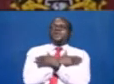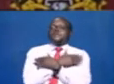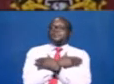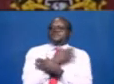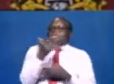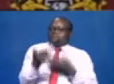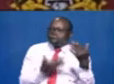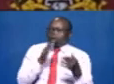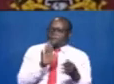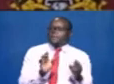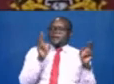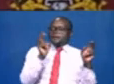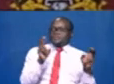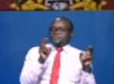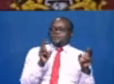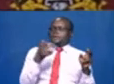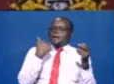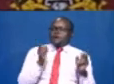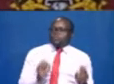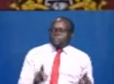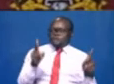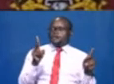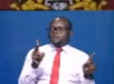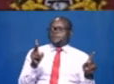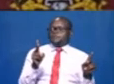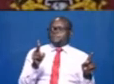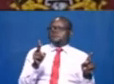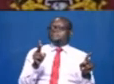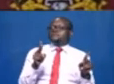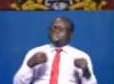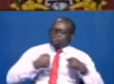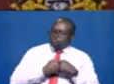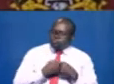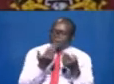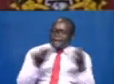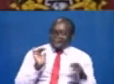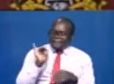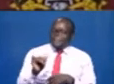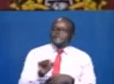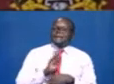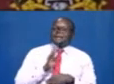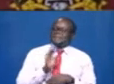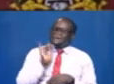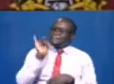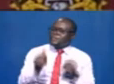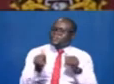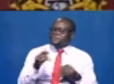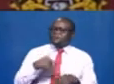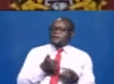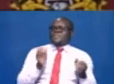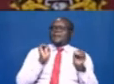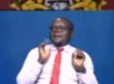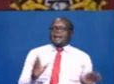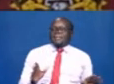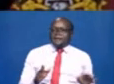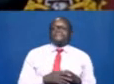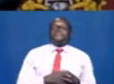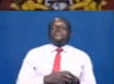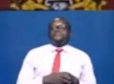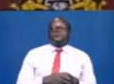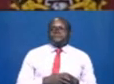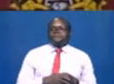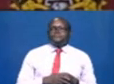their issues, and you have your opportunity for a rebuttal on anything that they say that does not please you. Honorable Speaker,